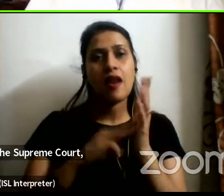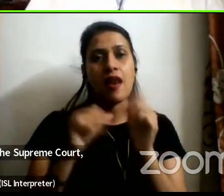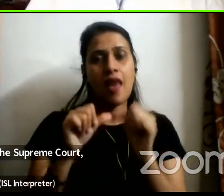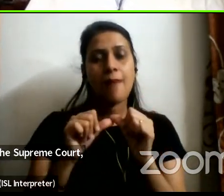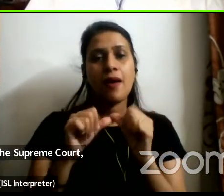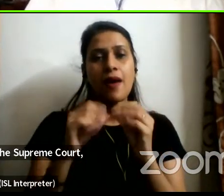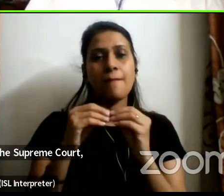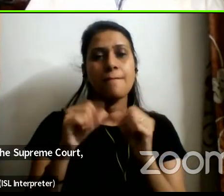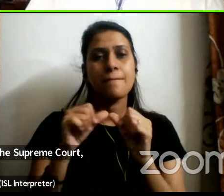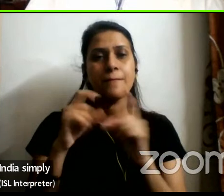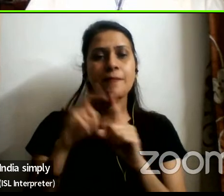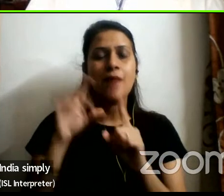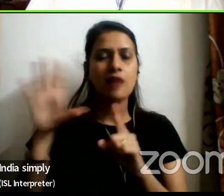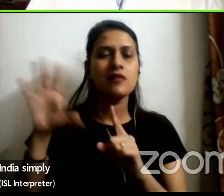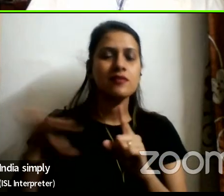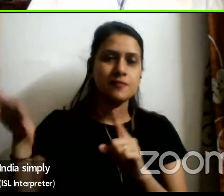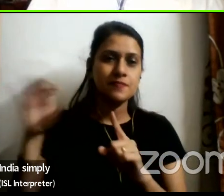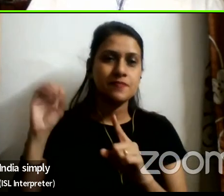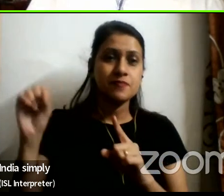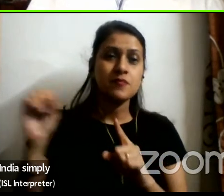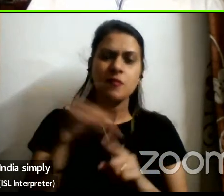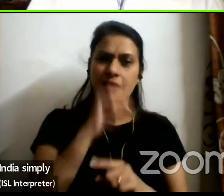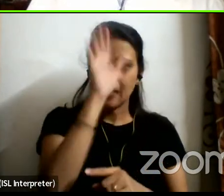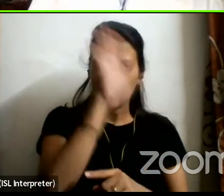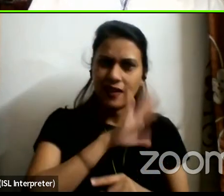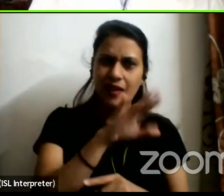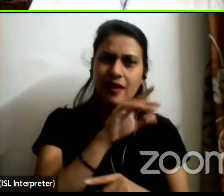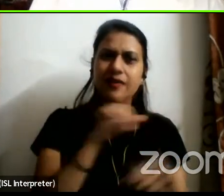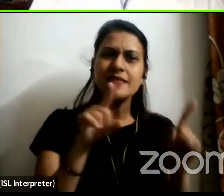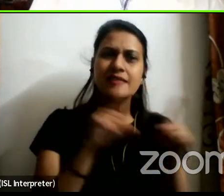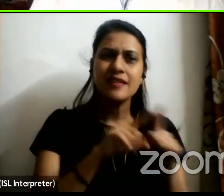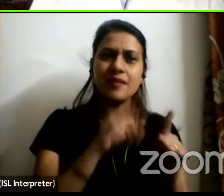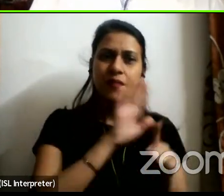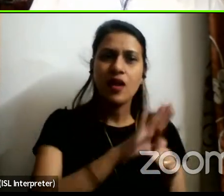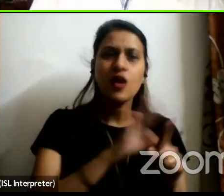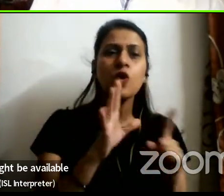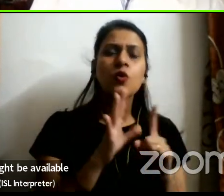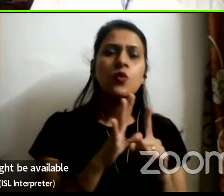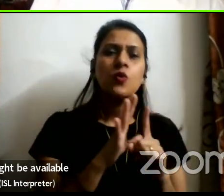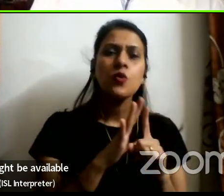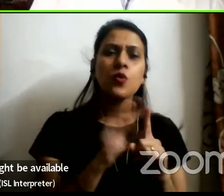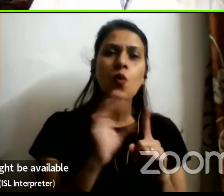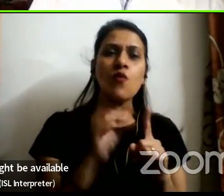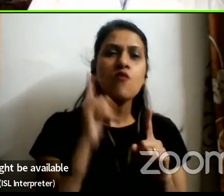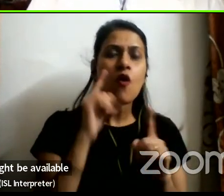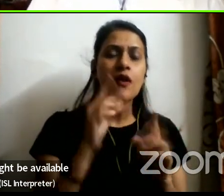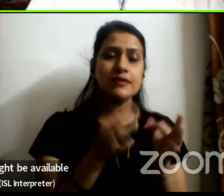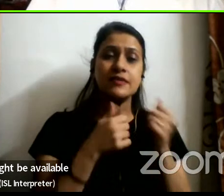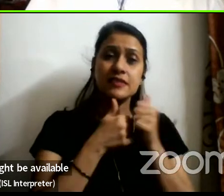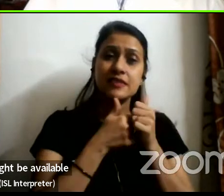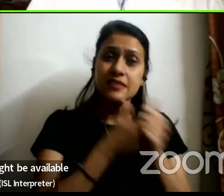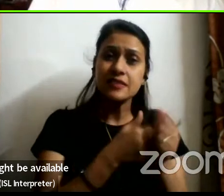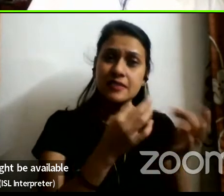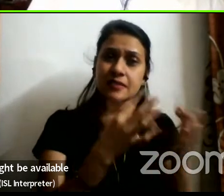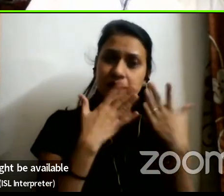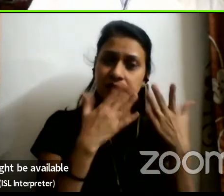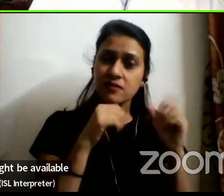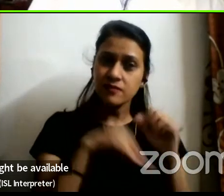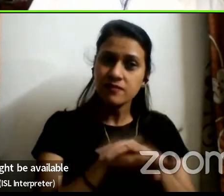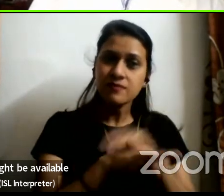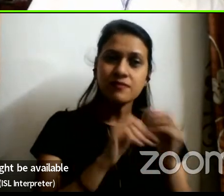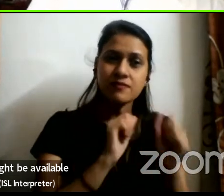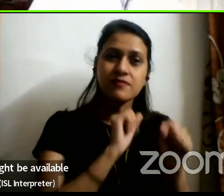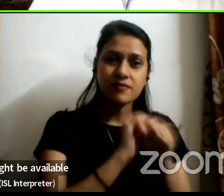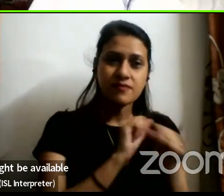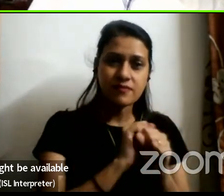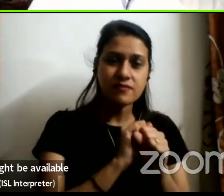India similarly strategize that while the case might be appealable to the specialized appellate tribunal, should they also, in